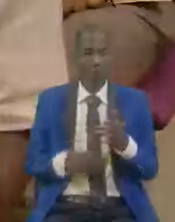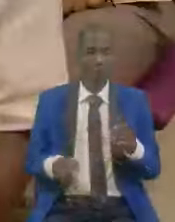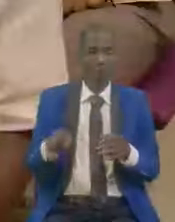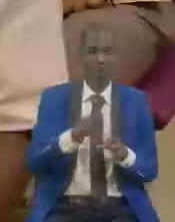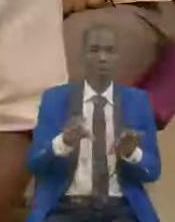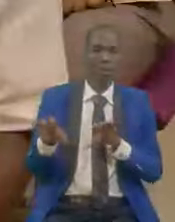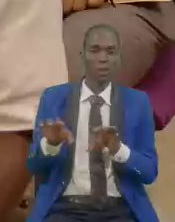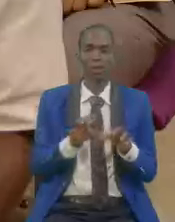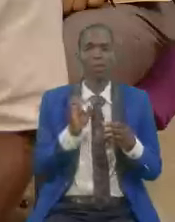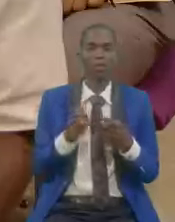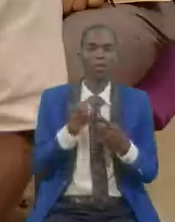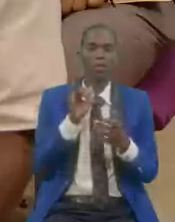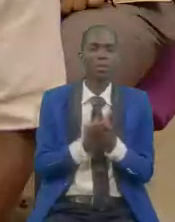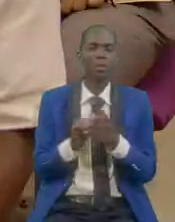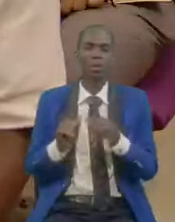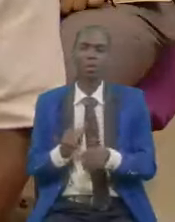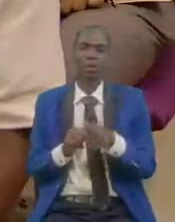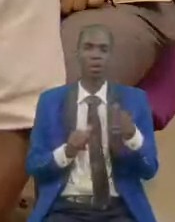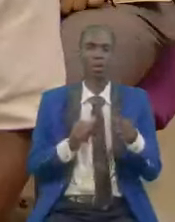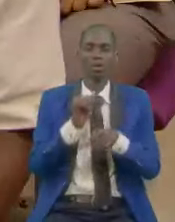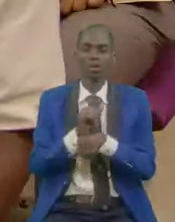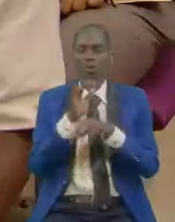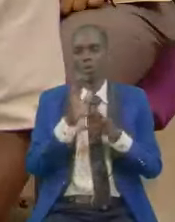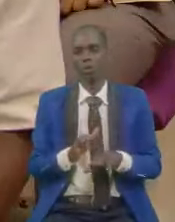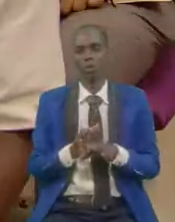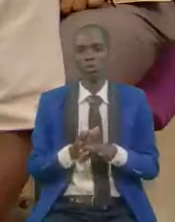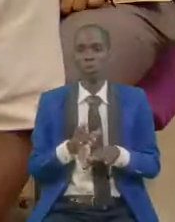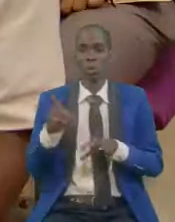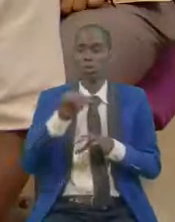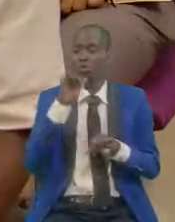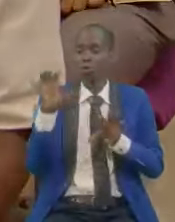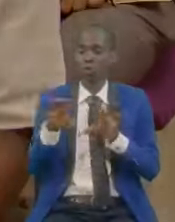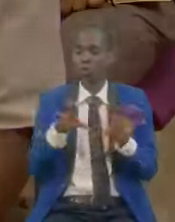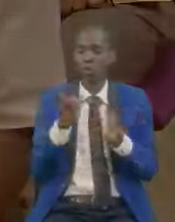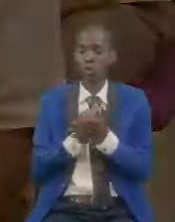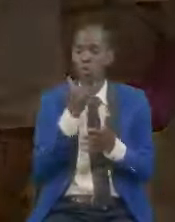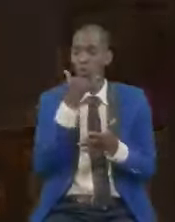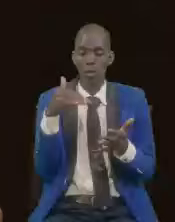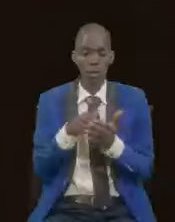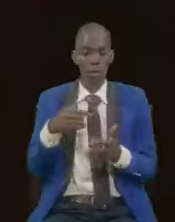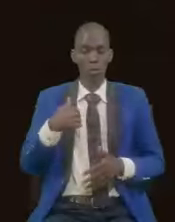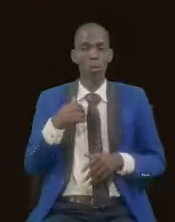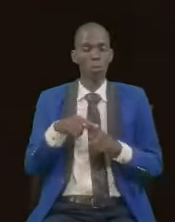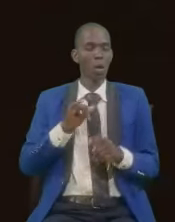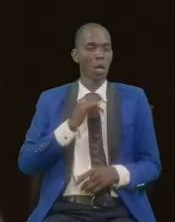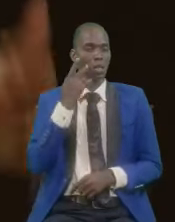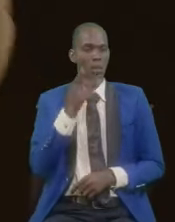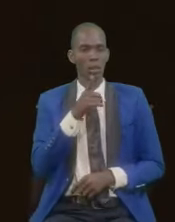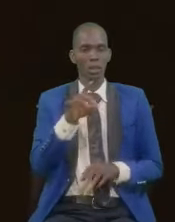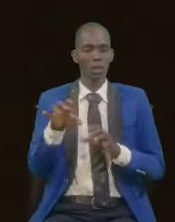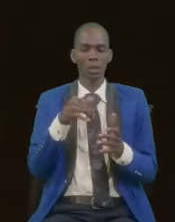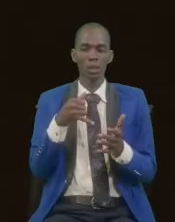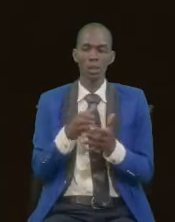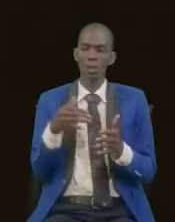to that other worker. He didn't do it to me, but I see he did it to them.